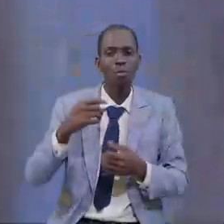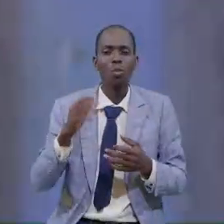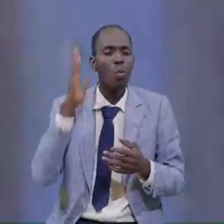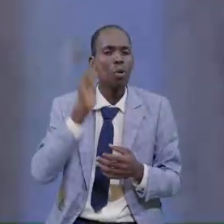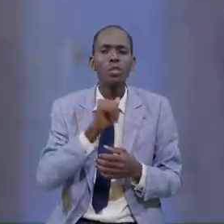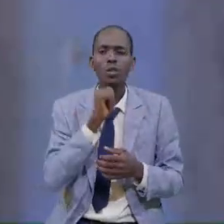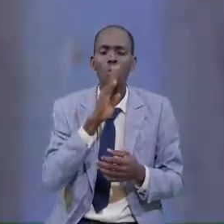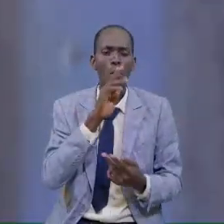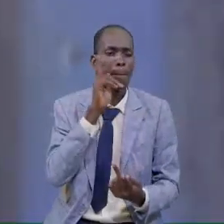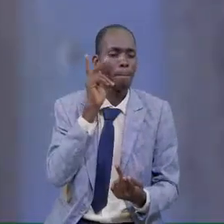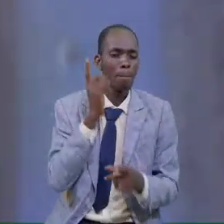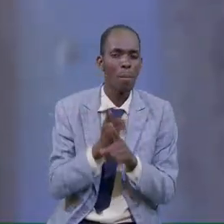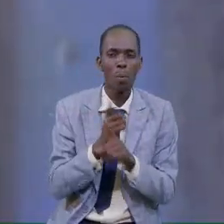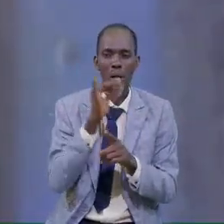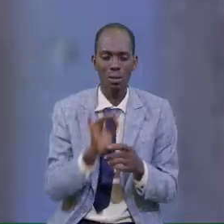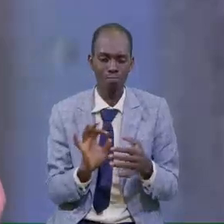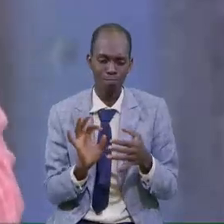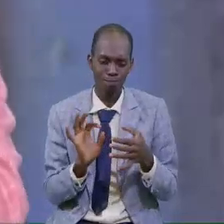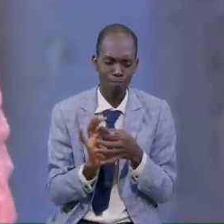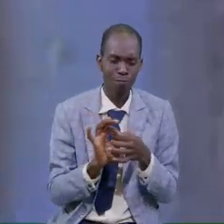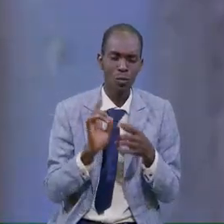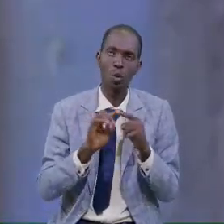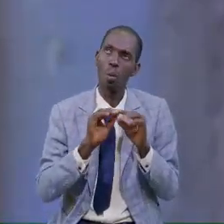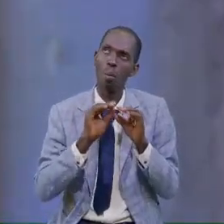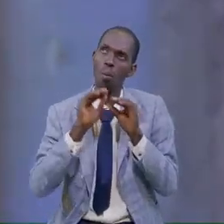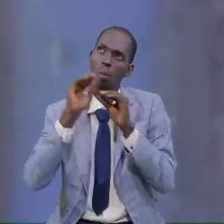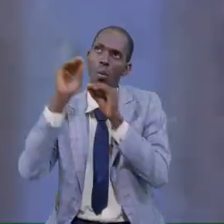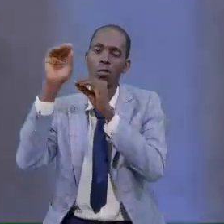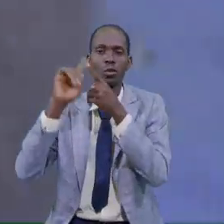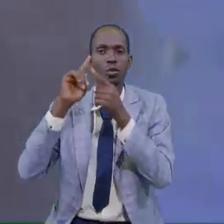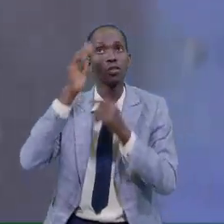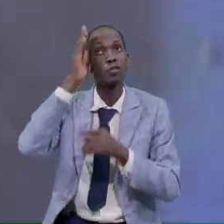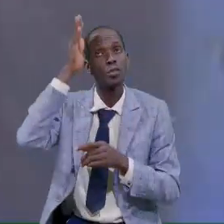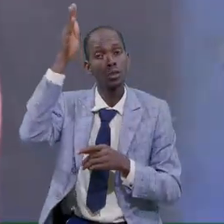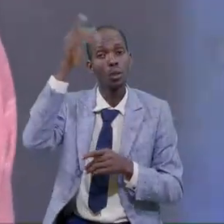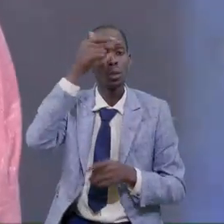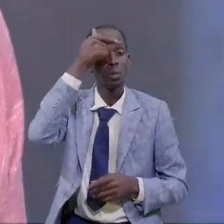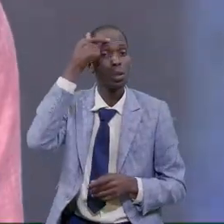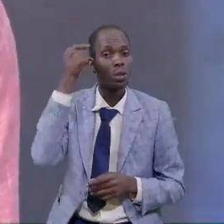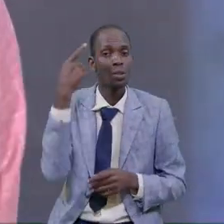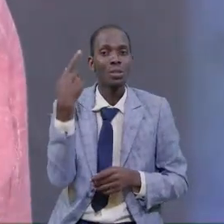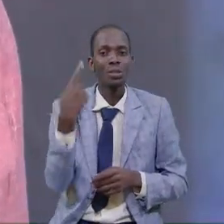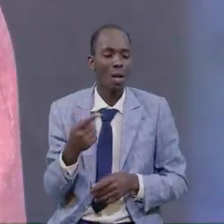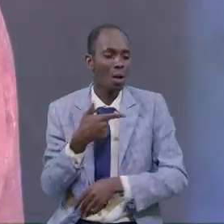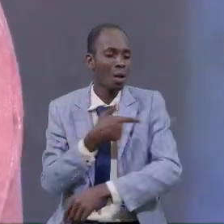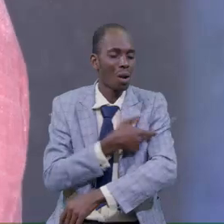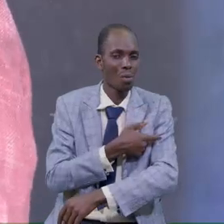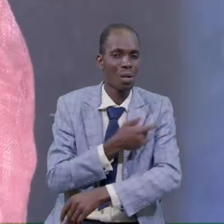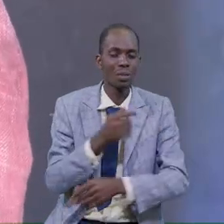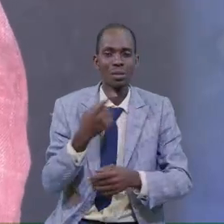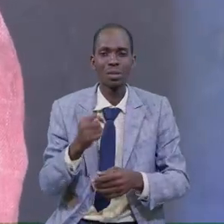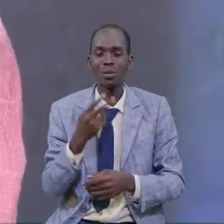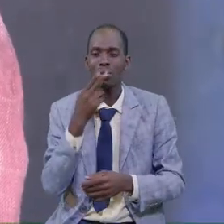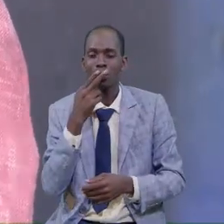into the future, because the substance box them down, and the substances from